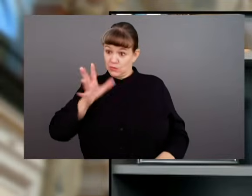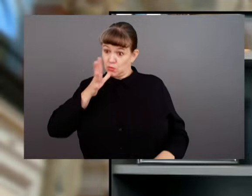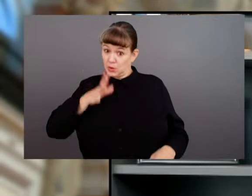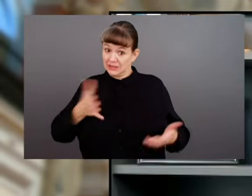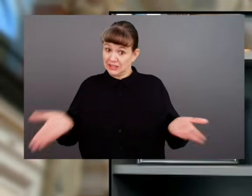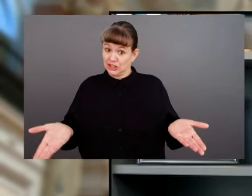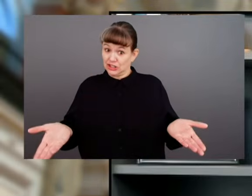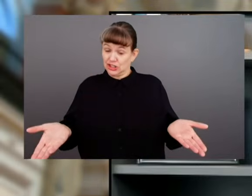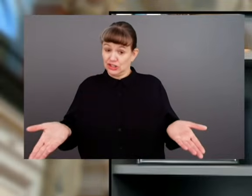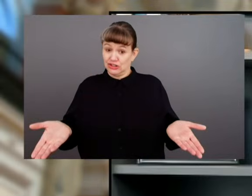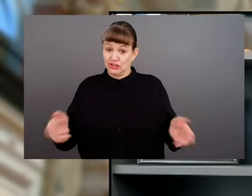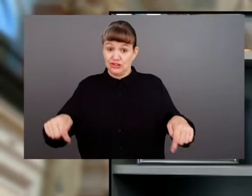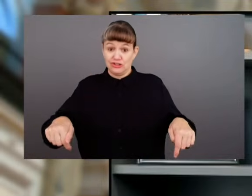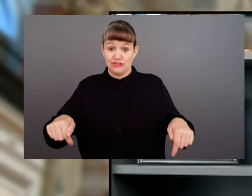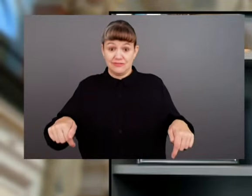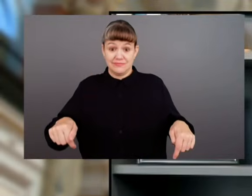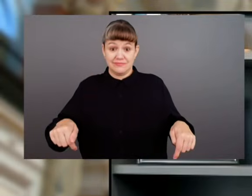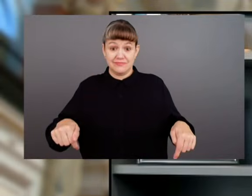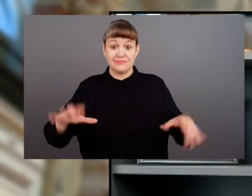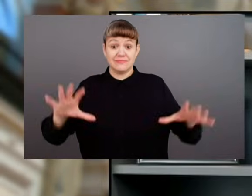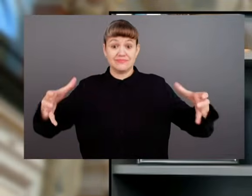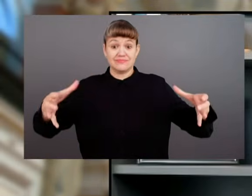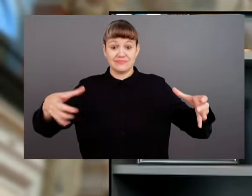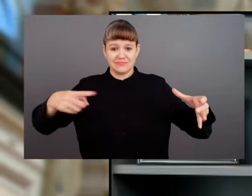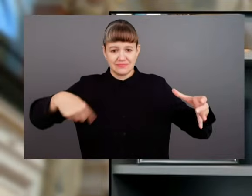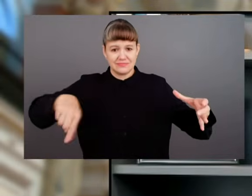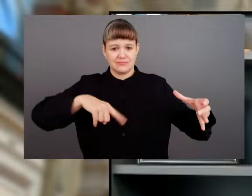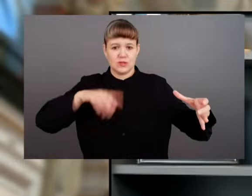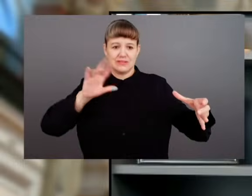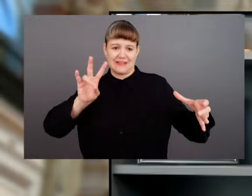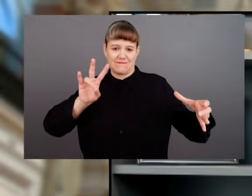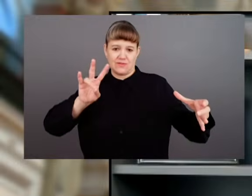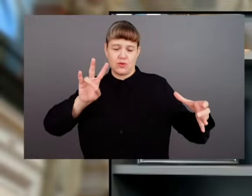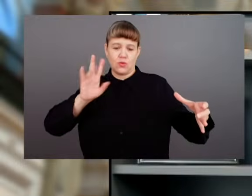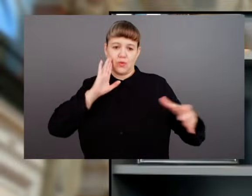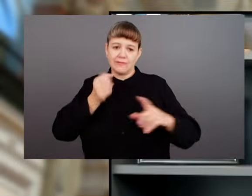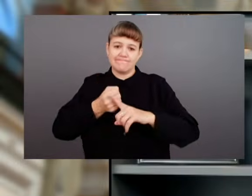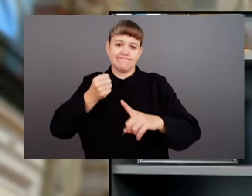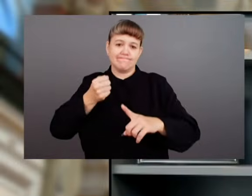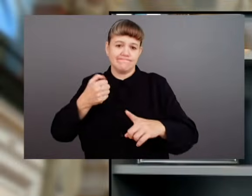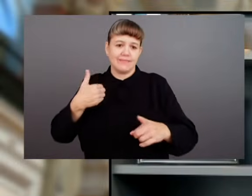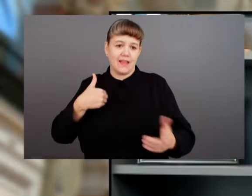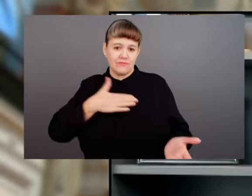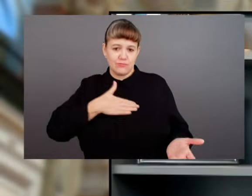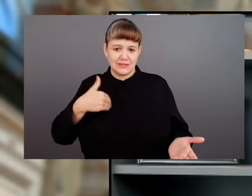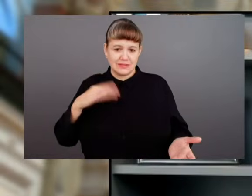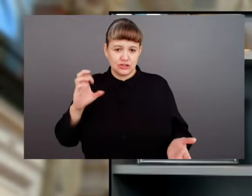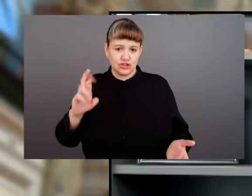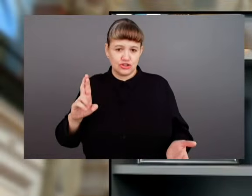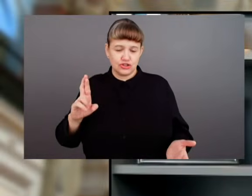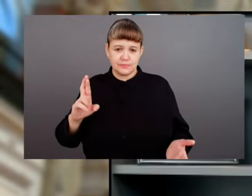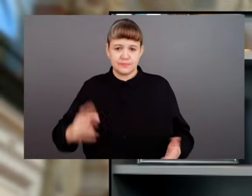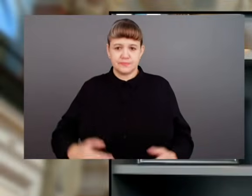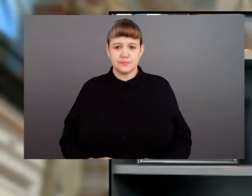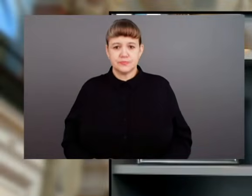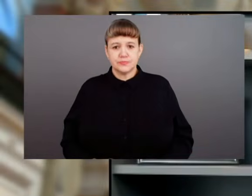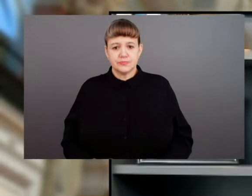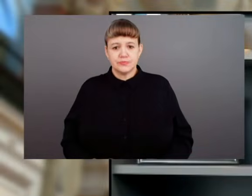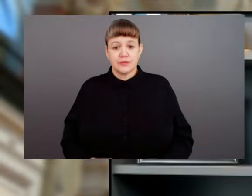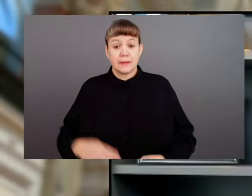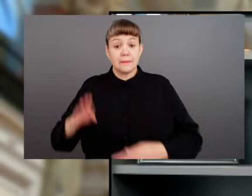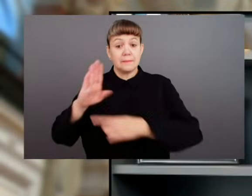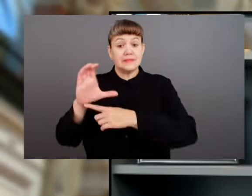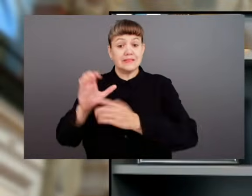person who is affected. The BC Cancer's screening mammography program provides no-cost regular